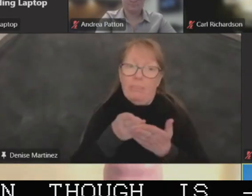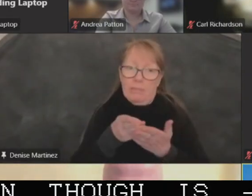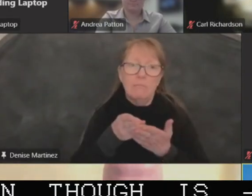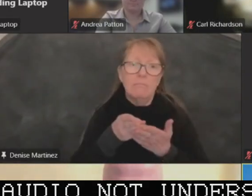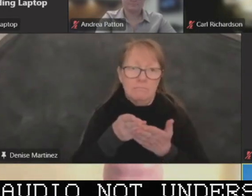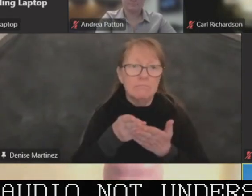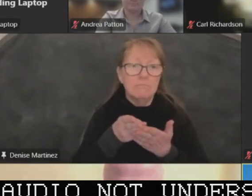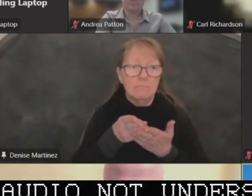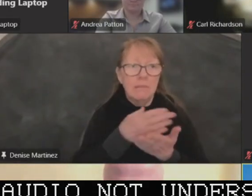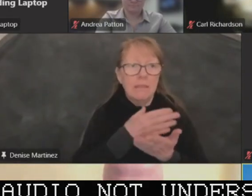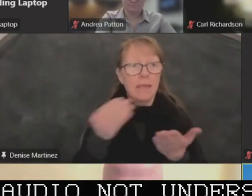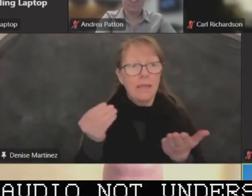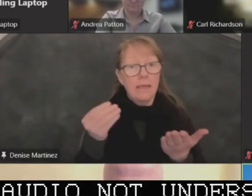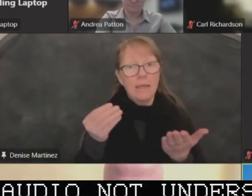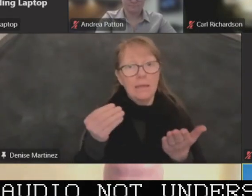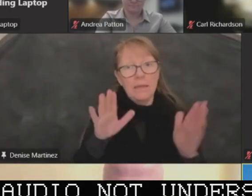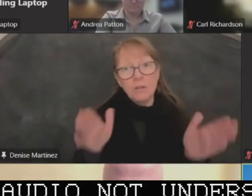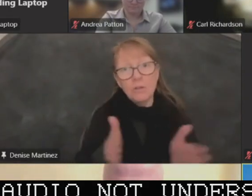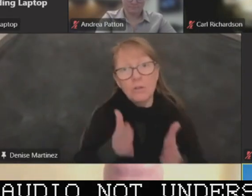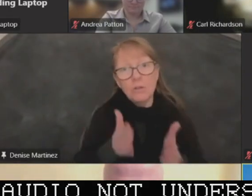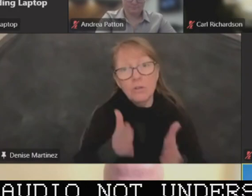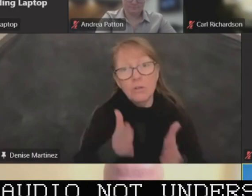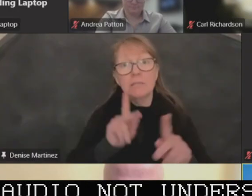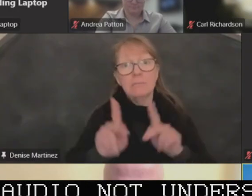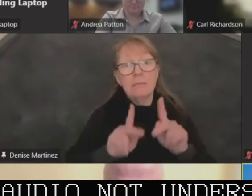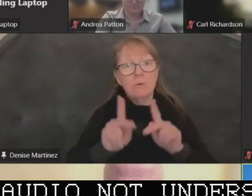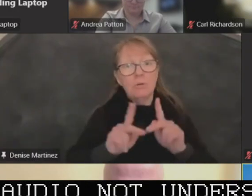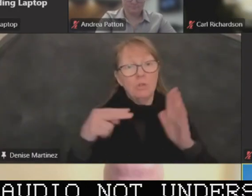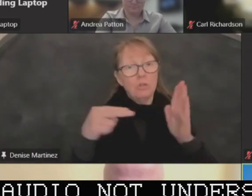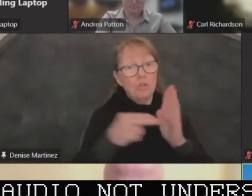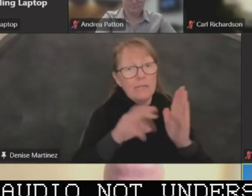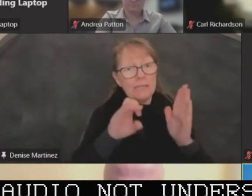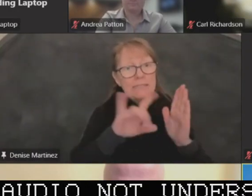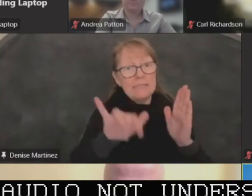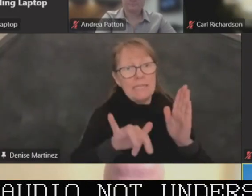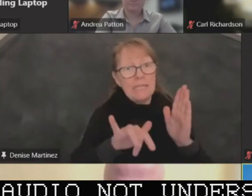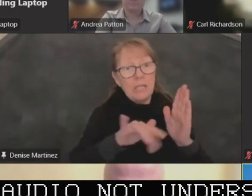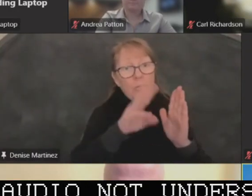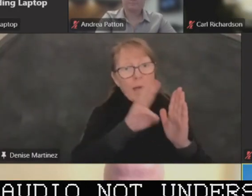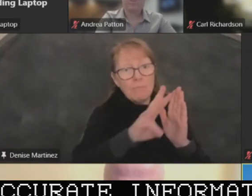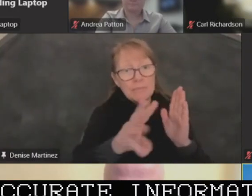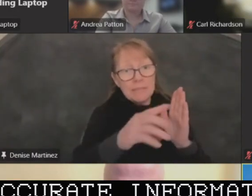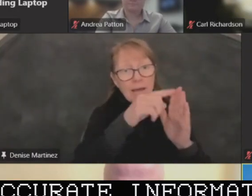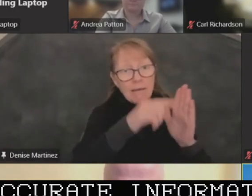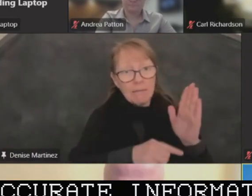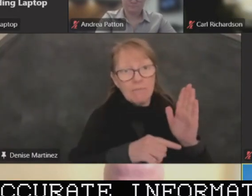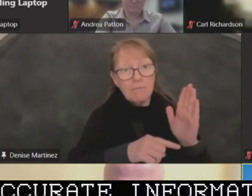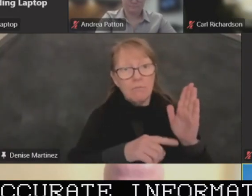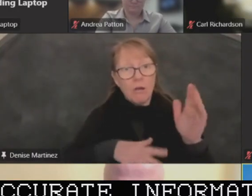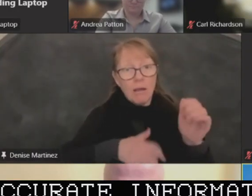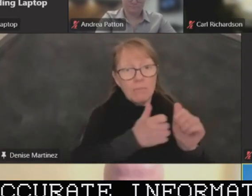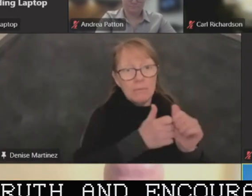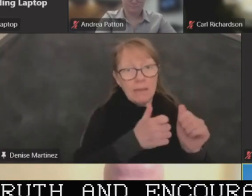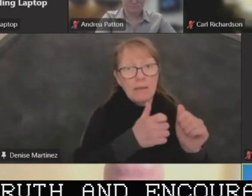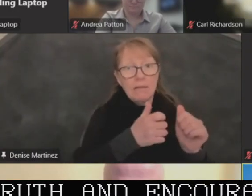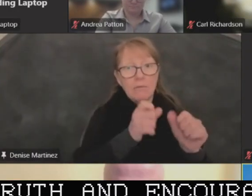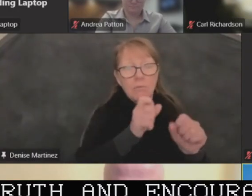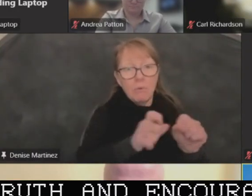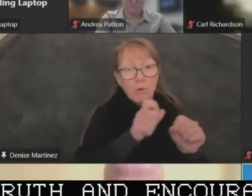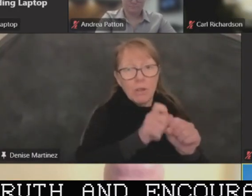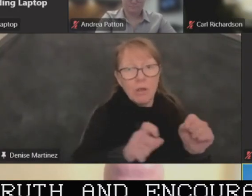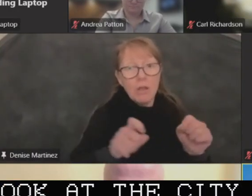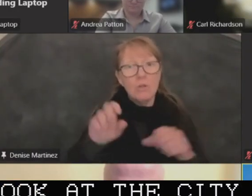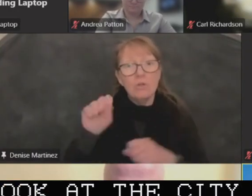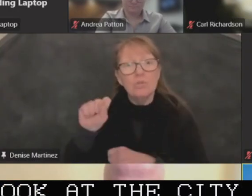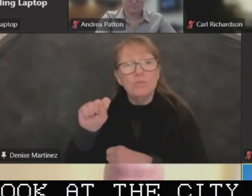is encouraging people to look at the city website for updates on things that the city's working on. Social media can blast things